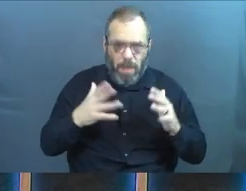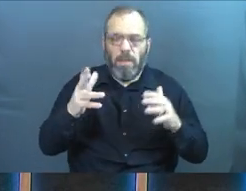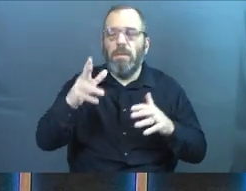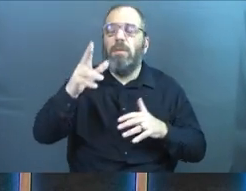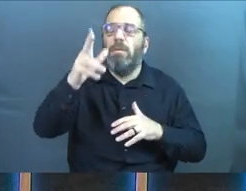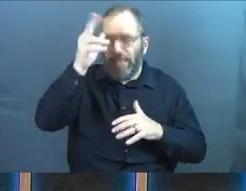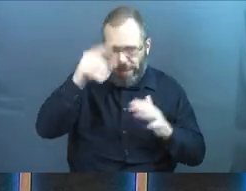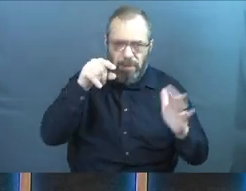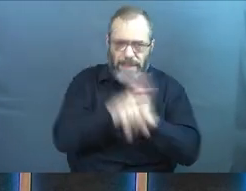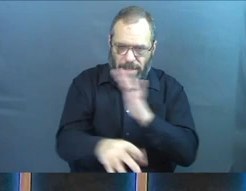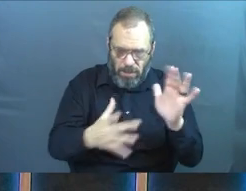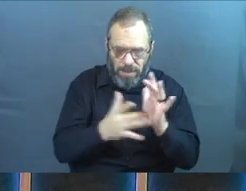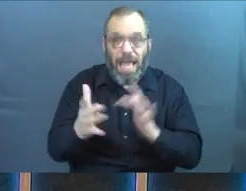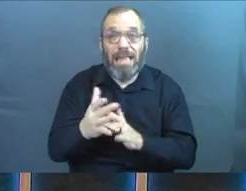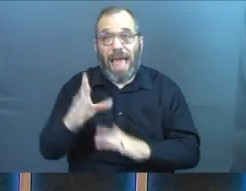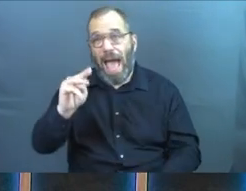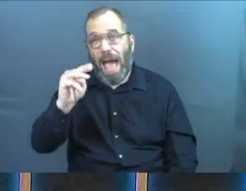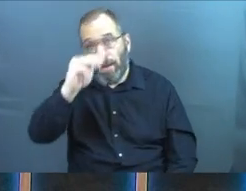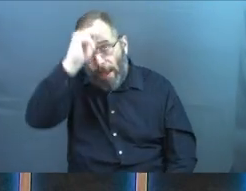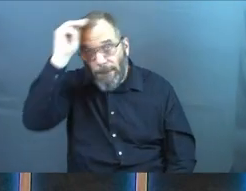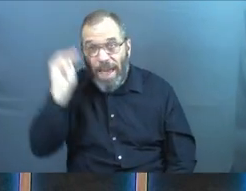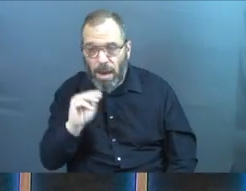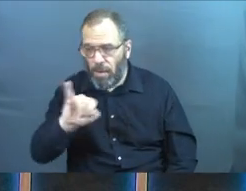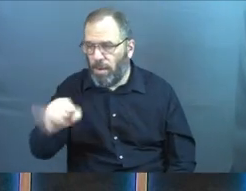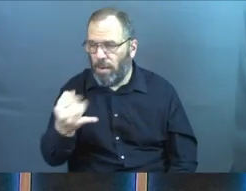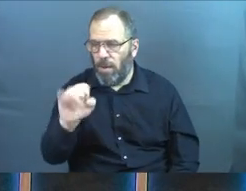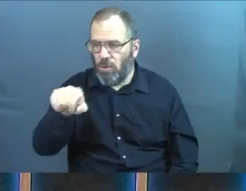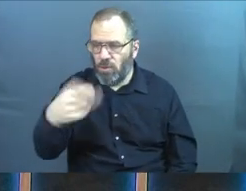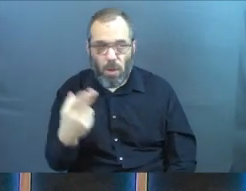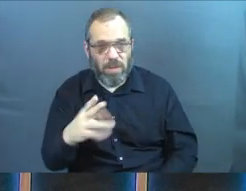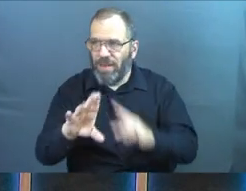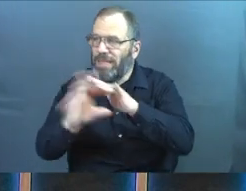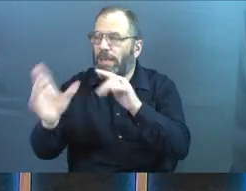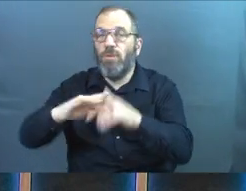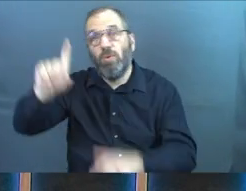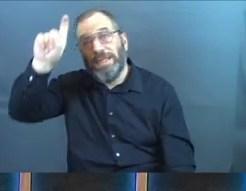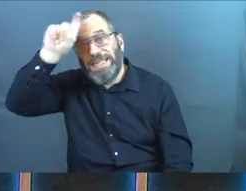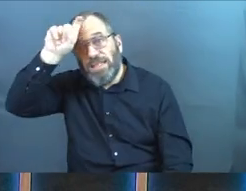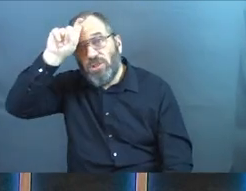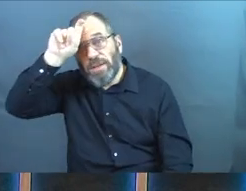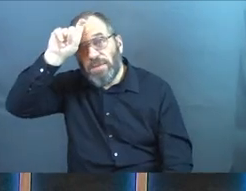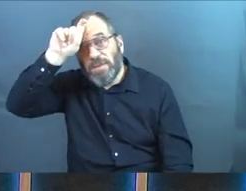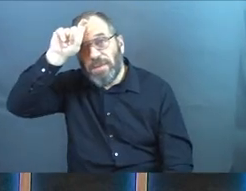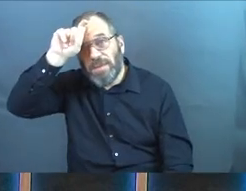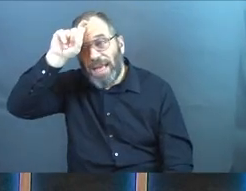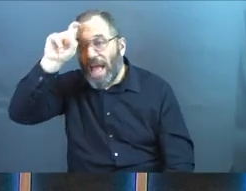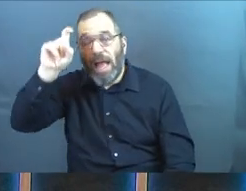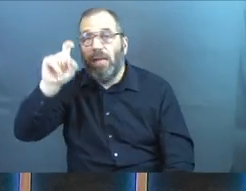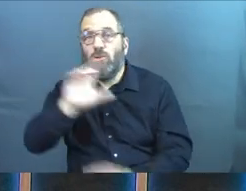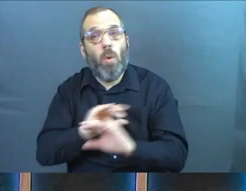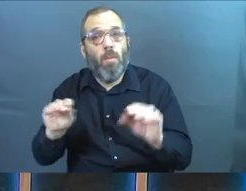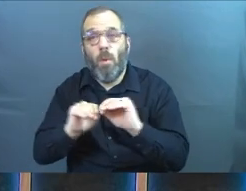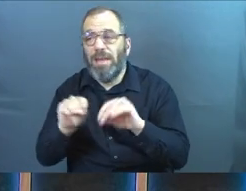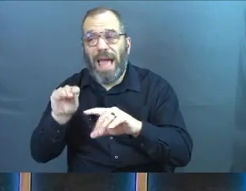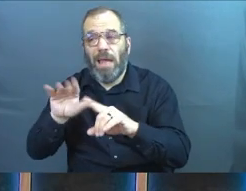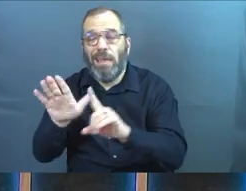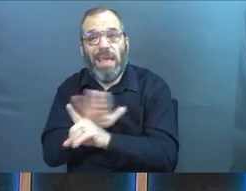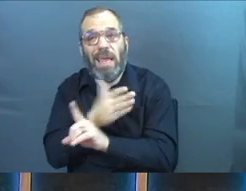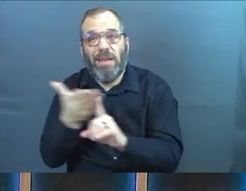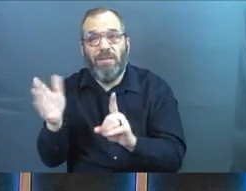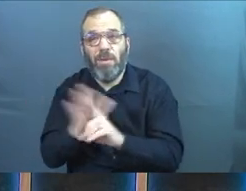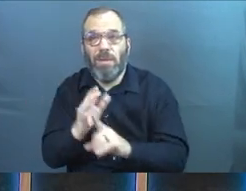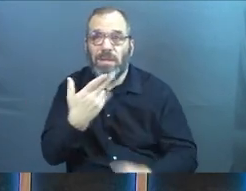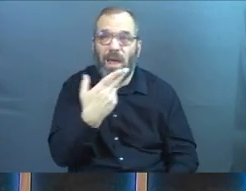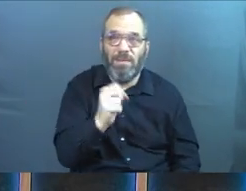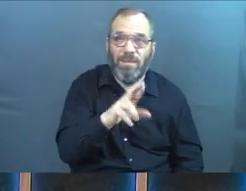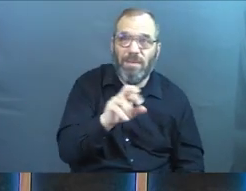know the Christmas story, you know Mary and Joseph and Jesus have to escape to Egypt, where they're not under that influence anymore.